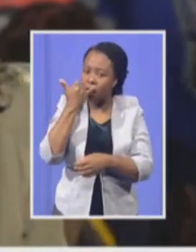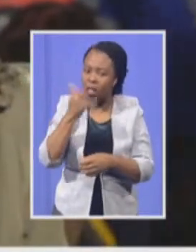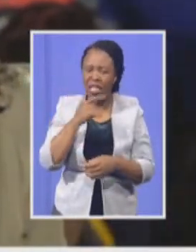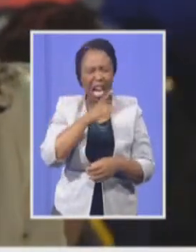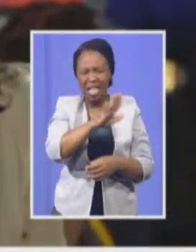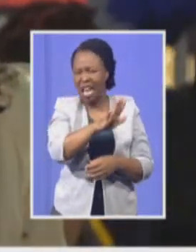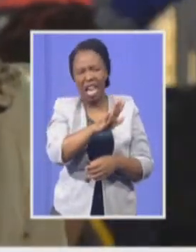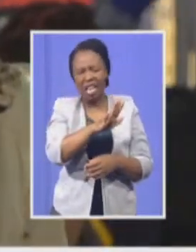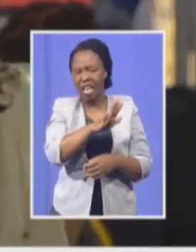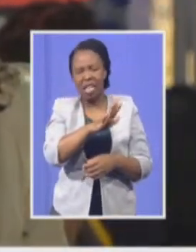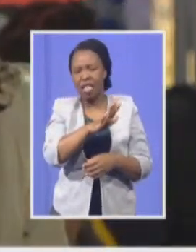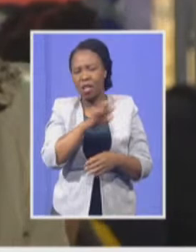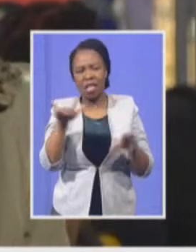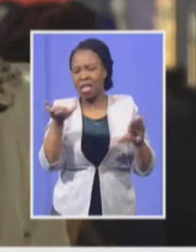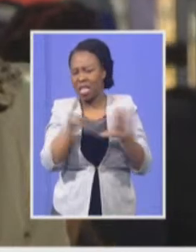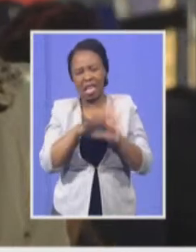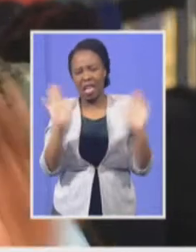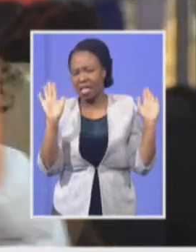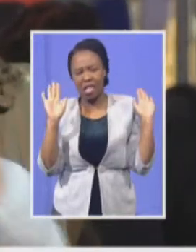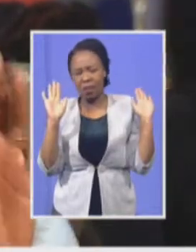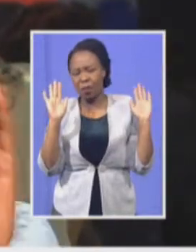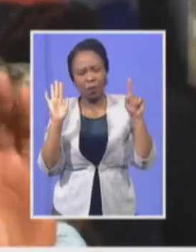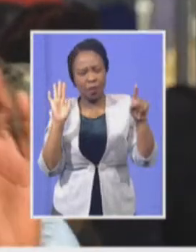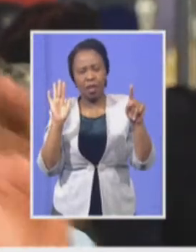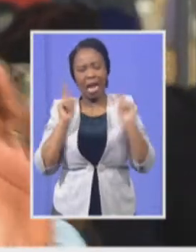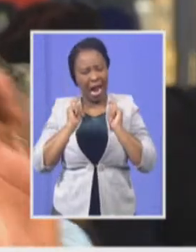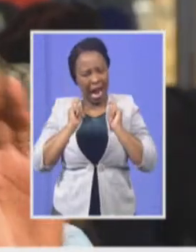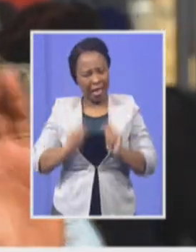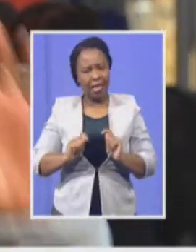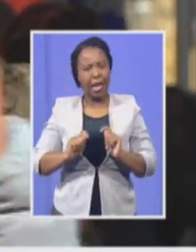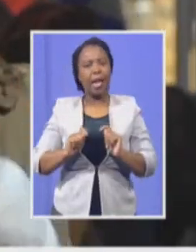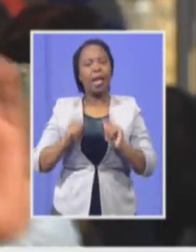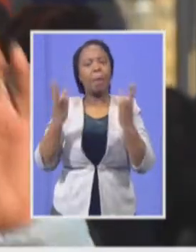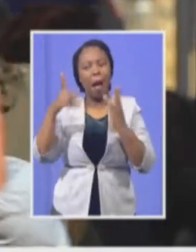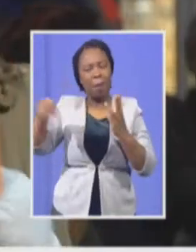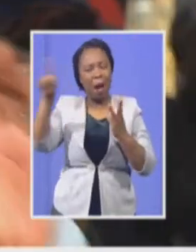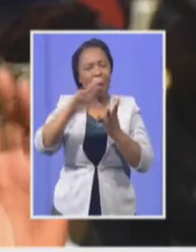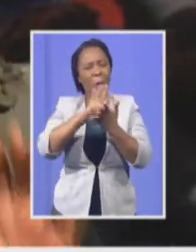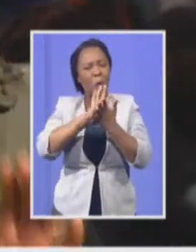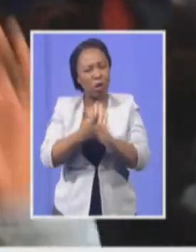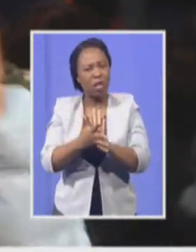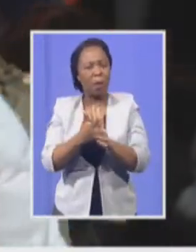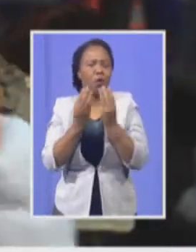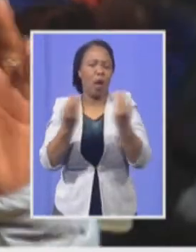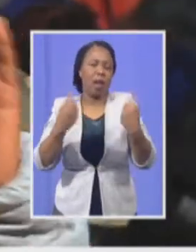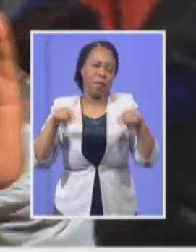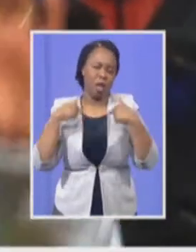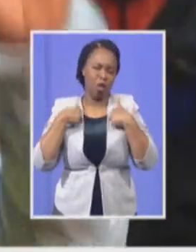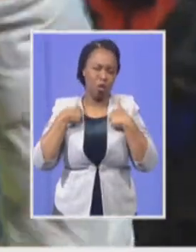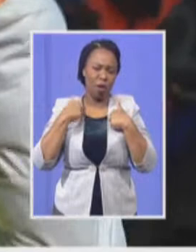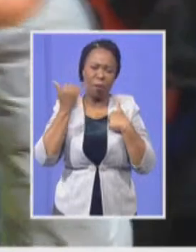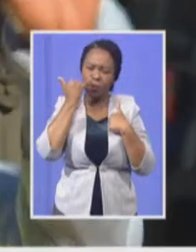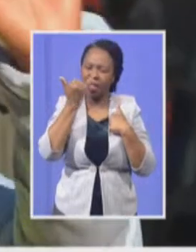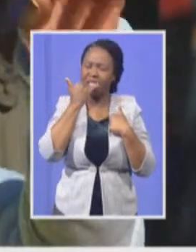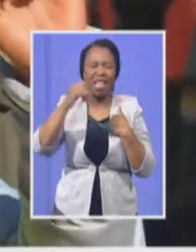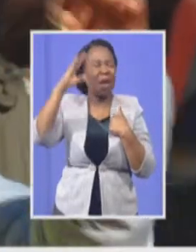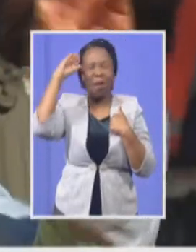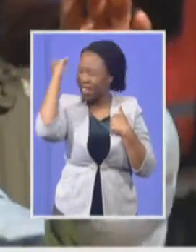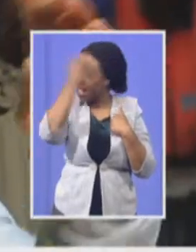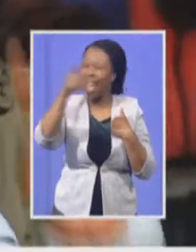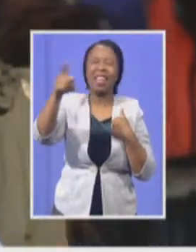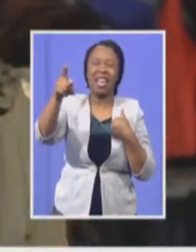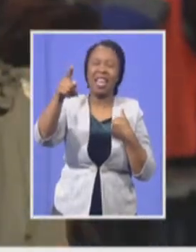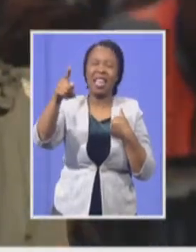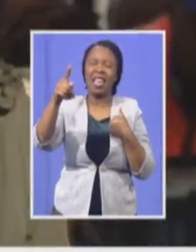siphume kubo sikhathele abantu abamosha abantwana bethu badla ama-drugs Bheki Cele kuse-crash la